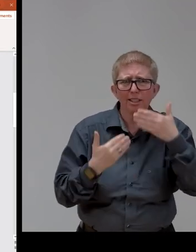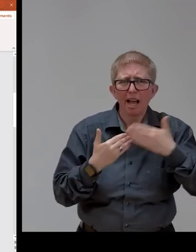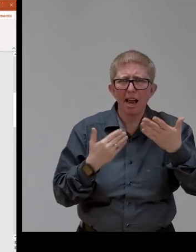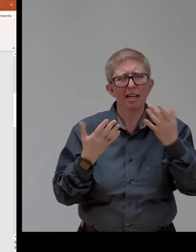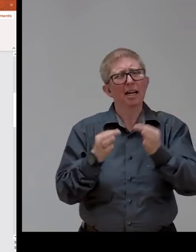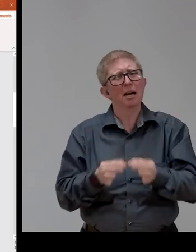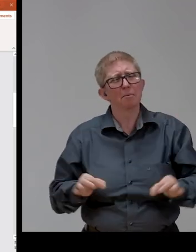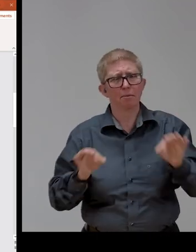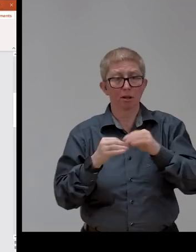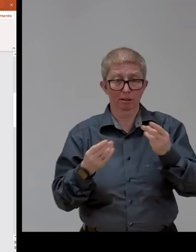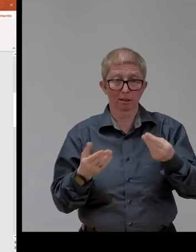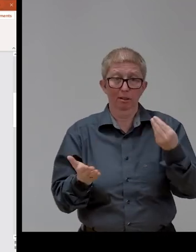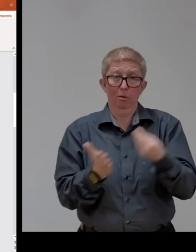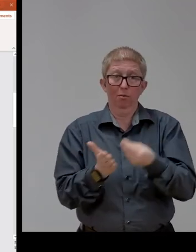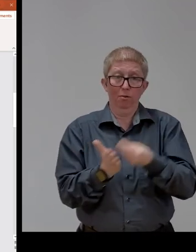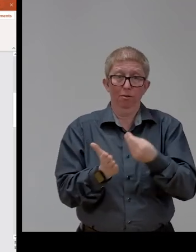and it is led by